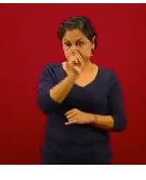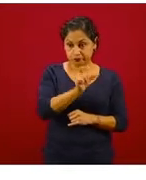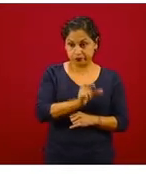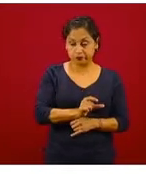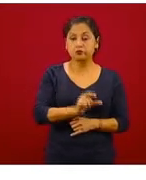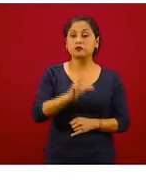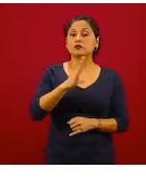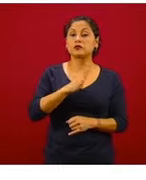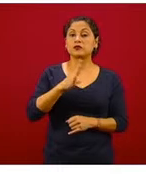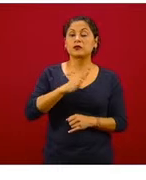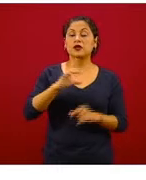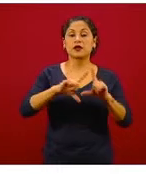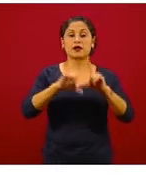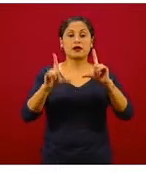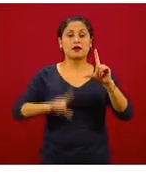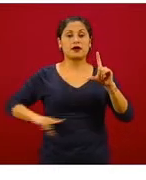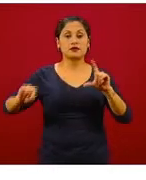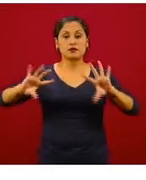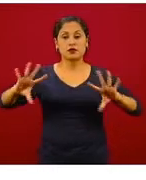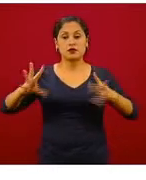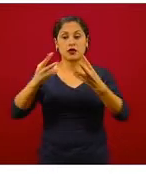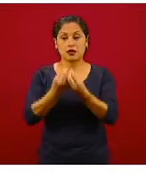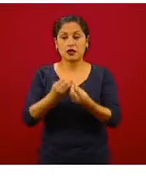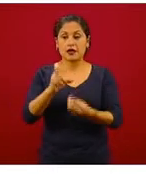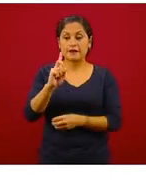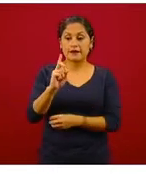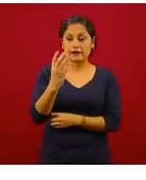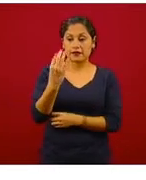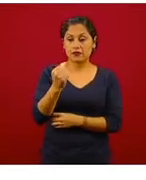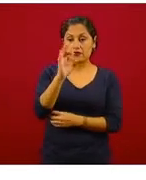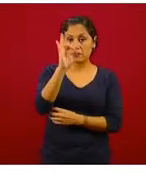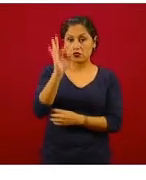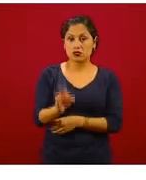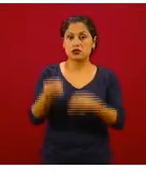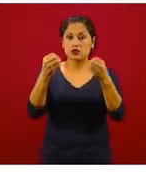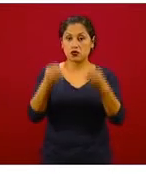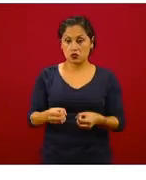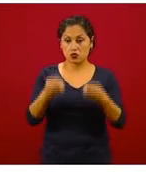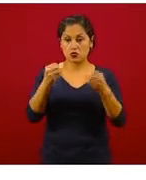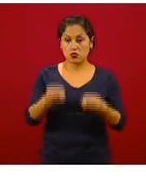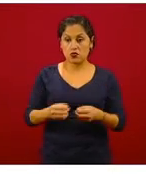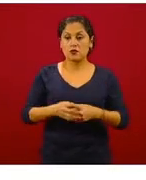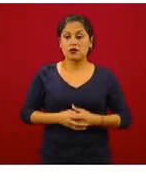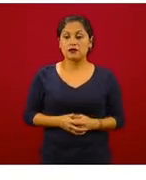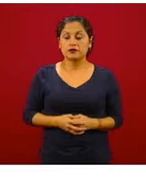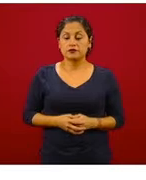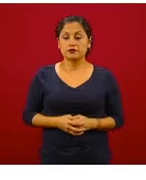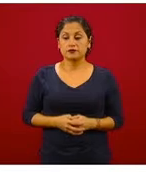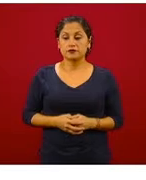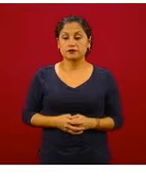You see that each column, as I said, shows you nationally what the occupancy